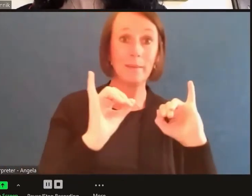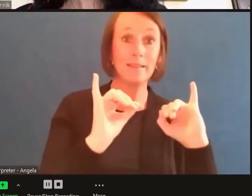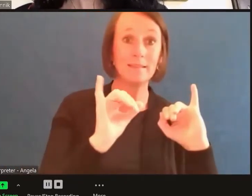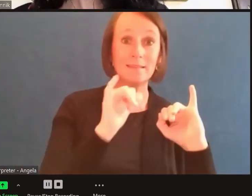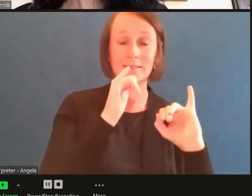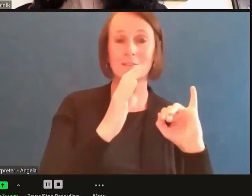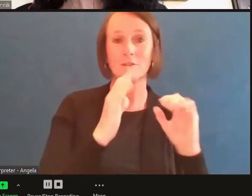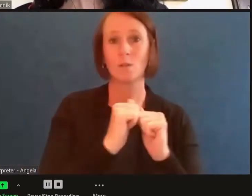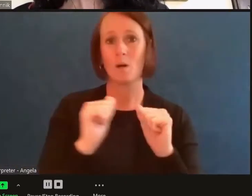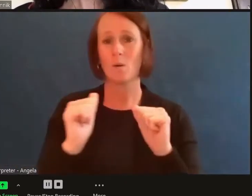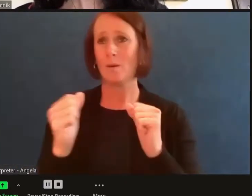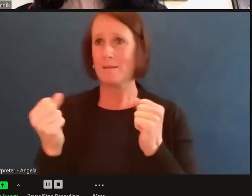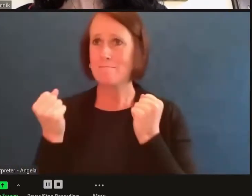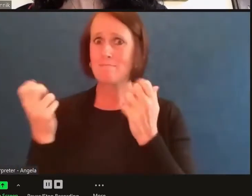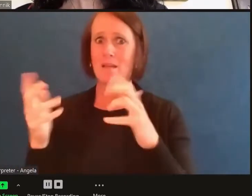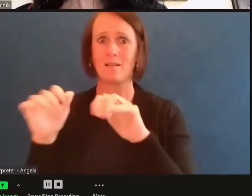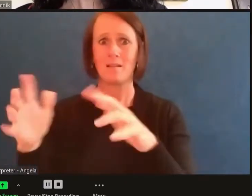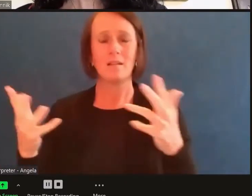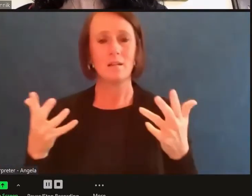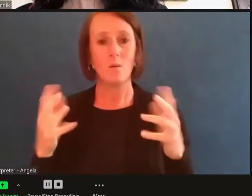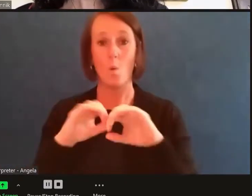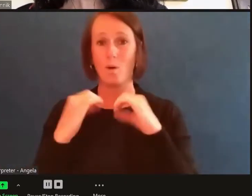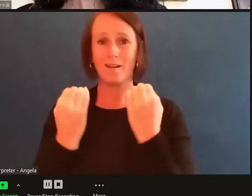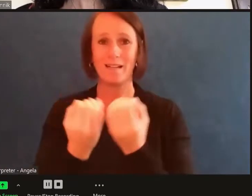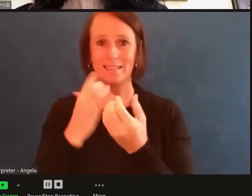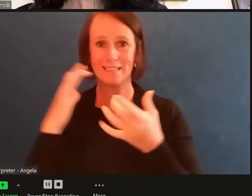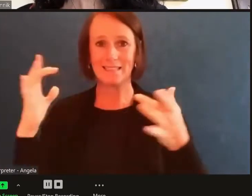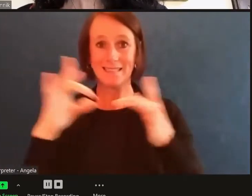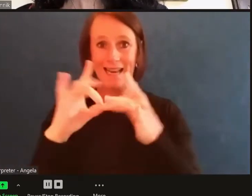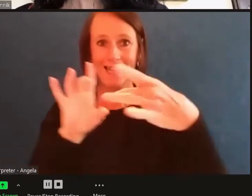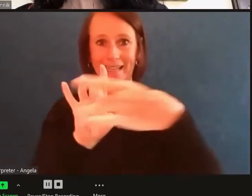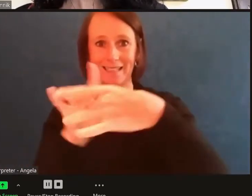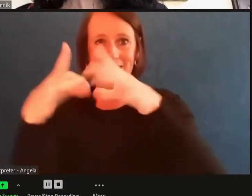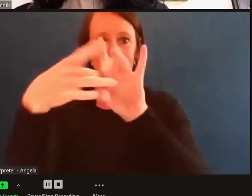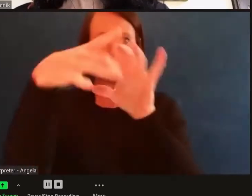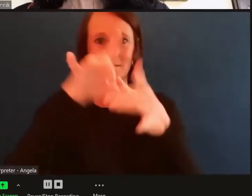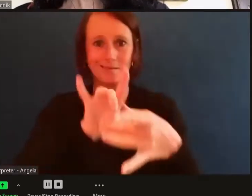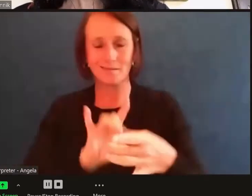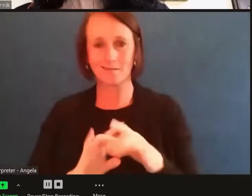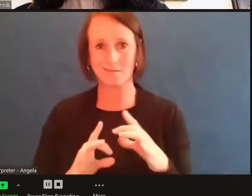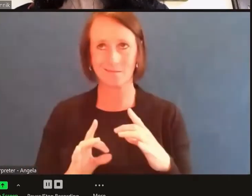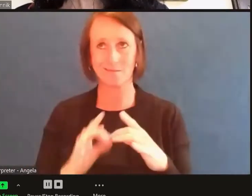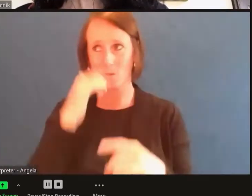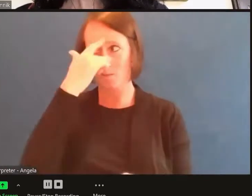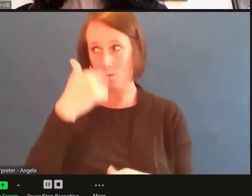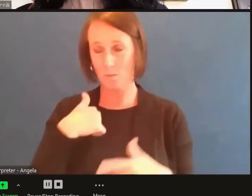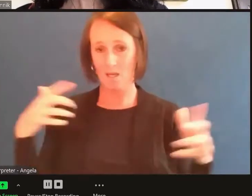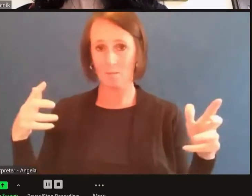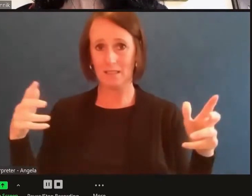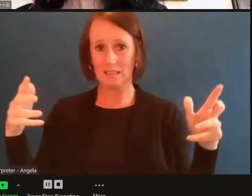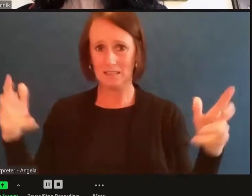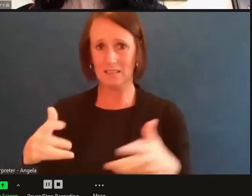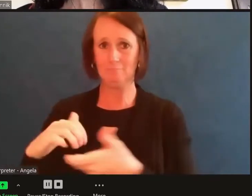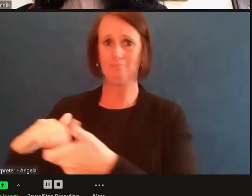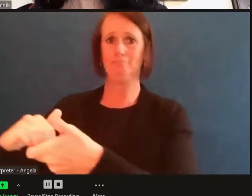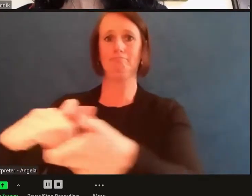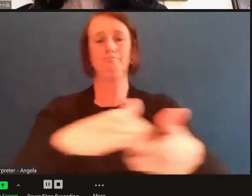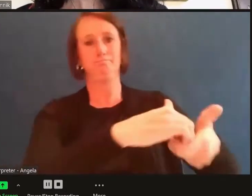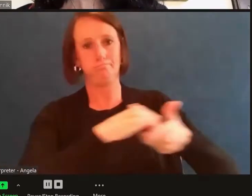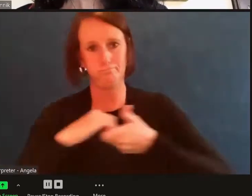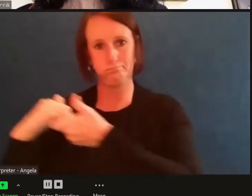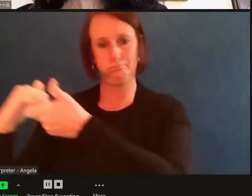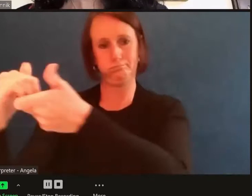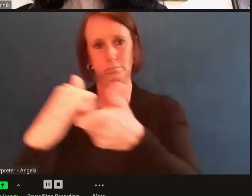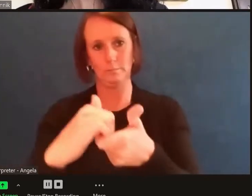multinationals. Organizations didn't connect with each other. So I just wanted to get everyone together. So we agreed to have what we call the